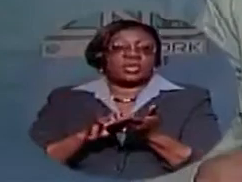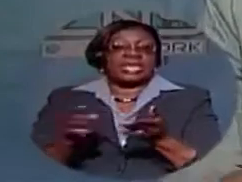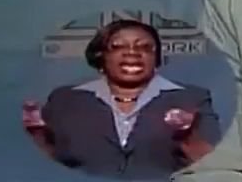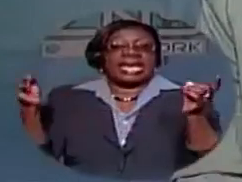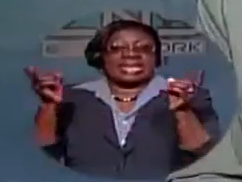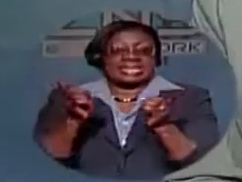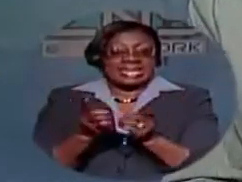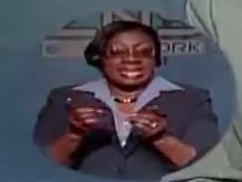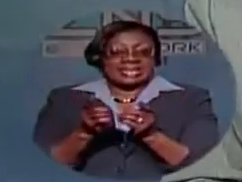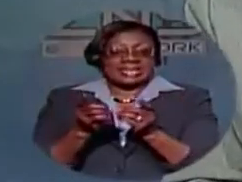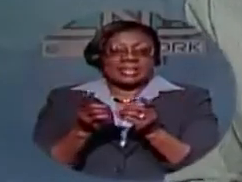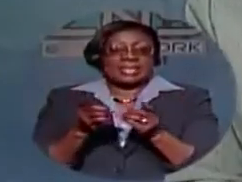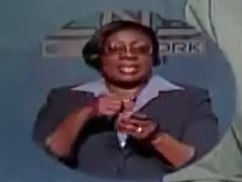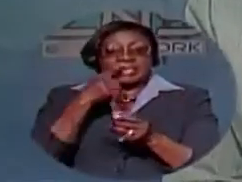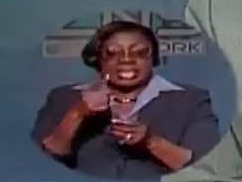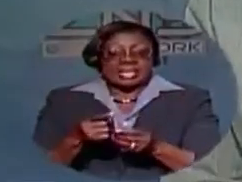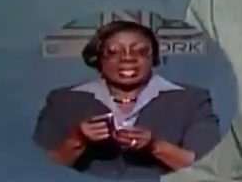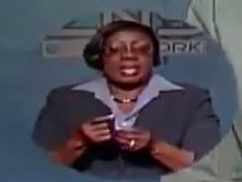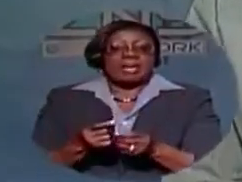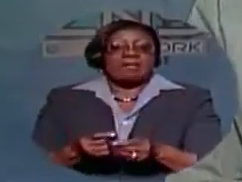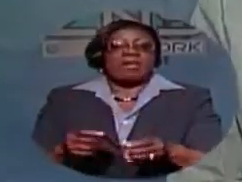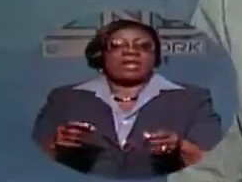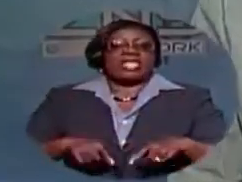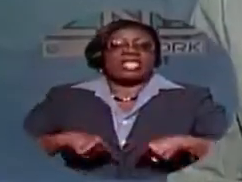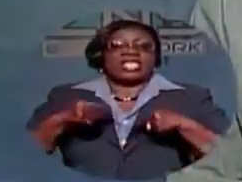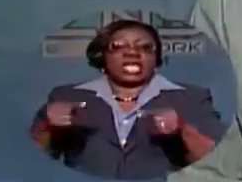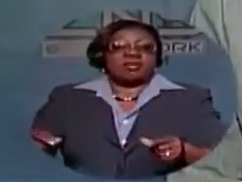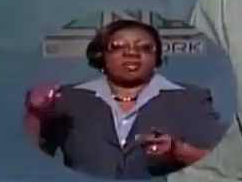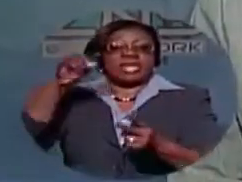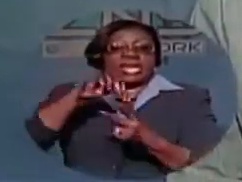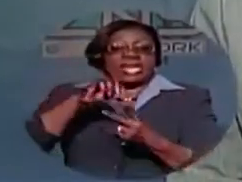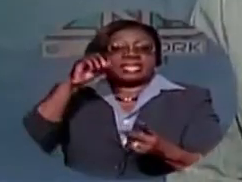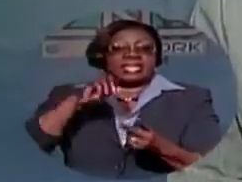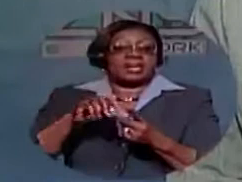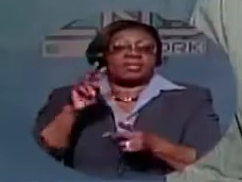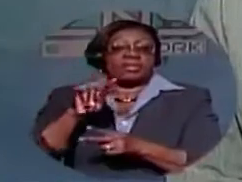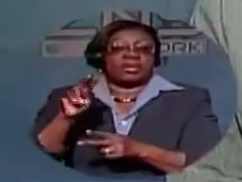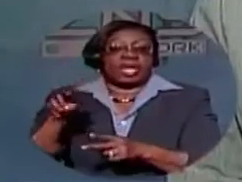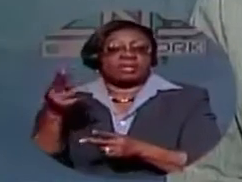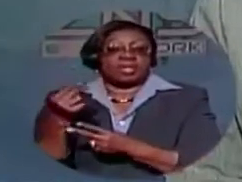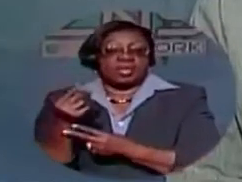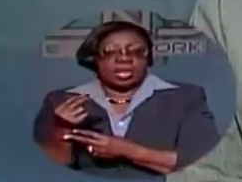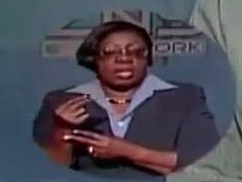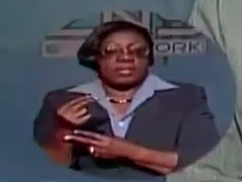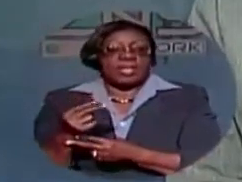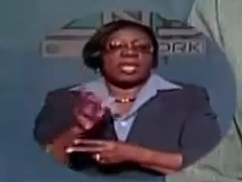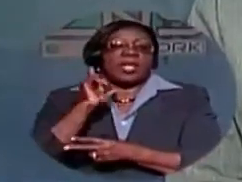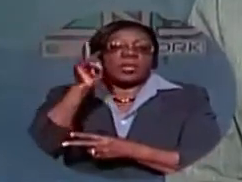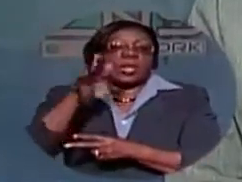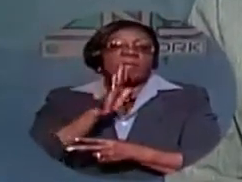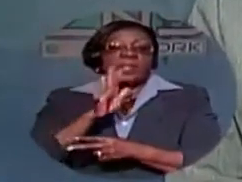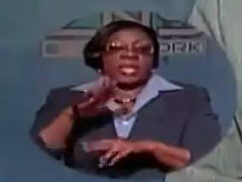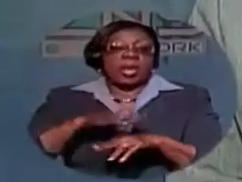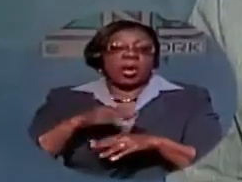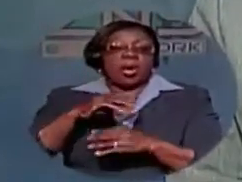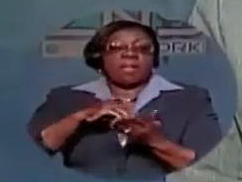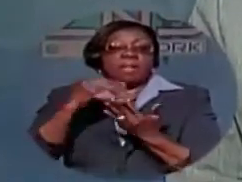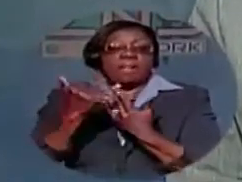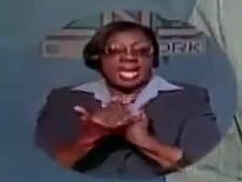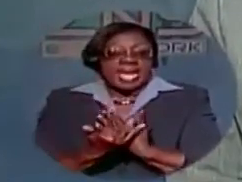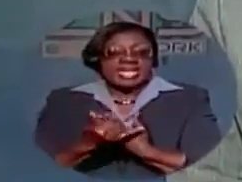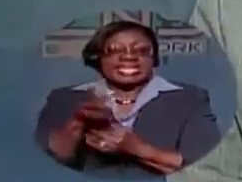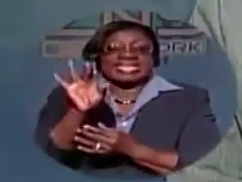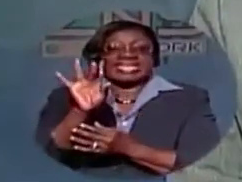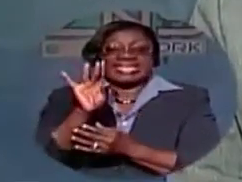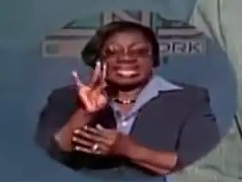A date has been set for the general election of 2012. The general elections will be held on May 7th. That announcement